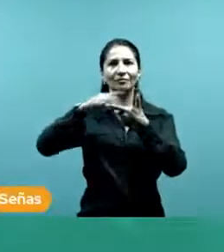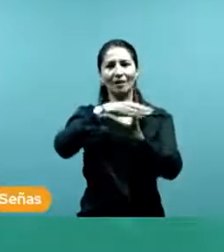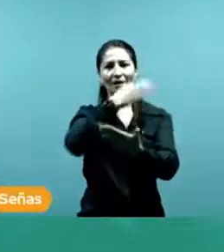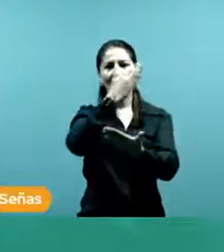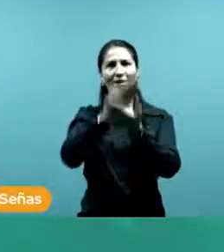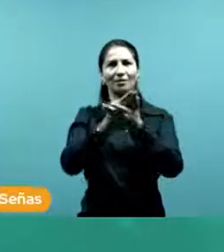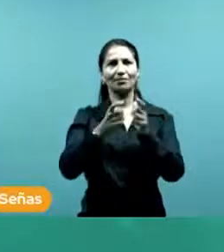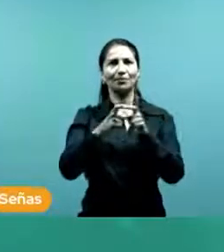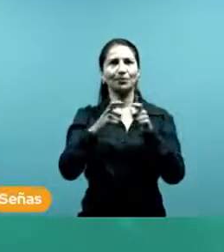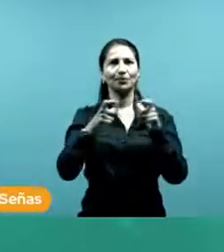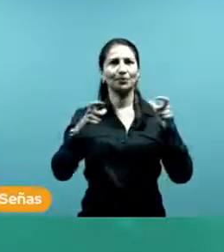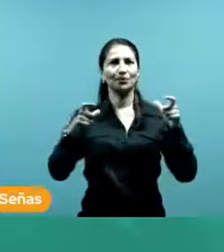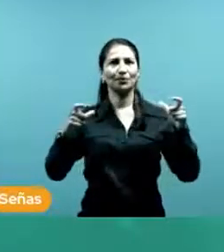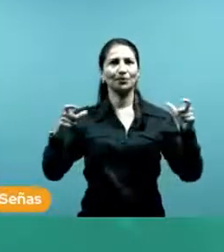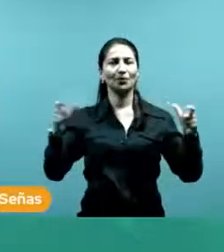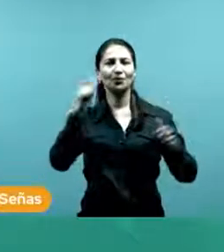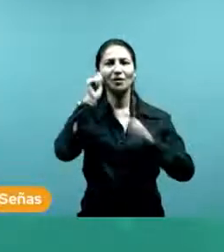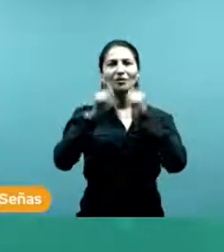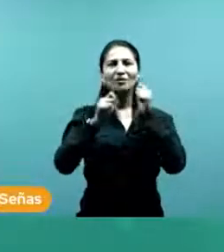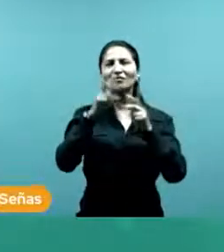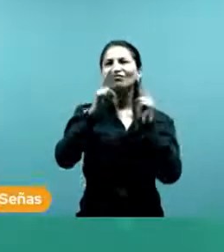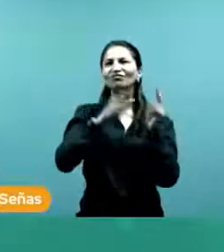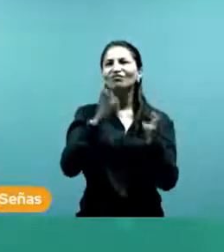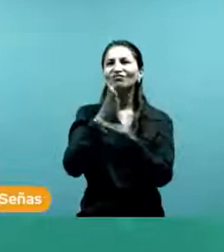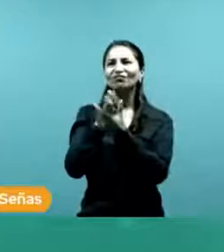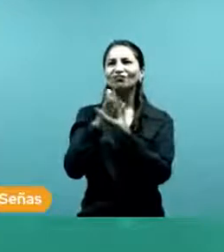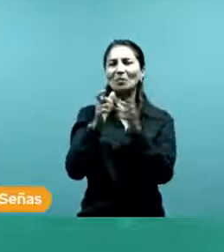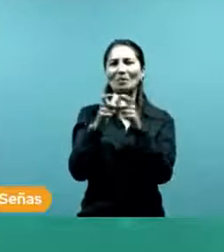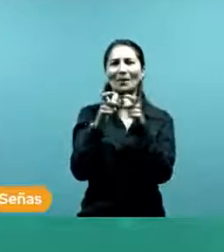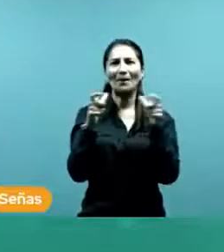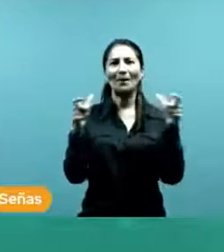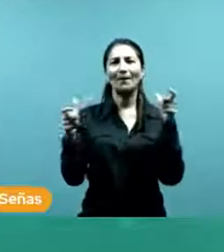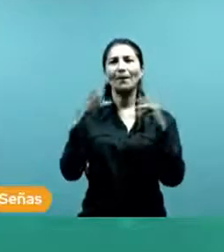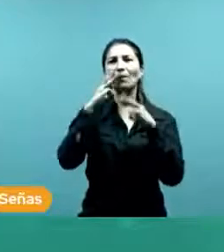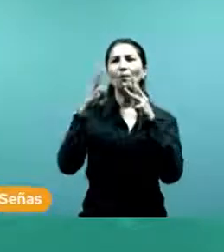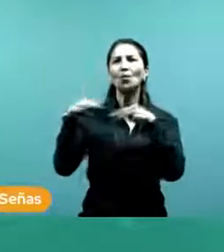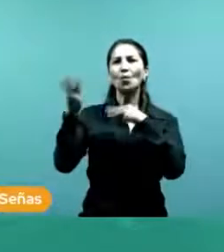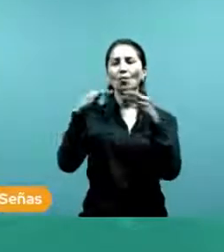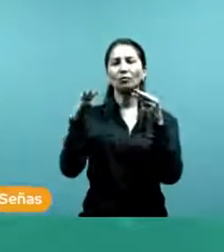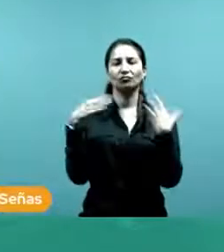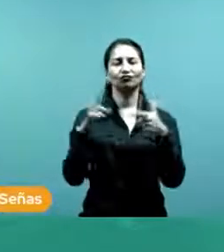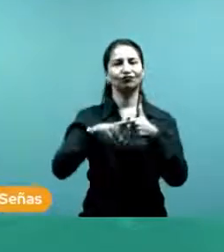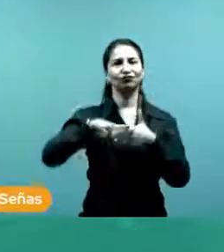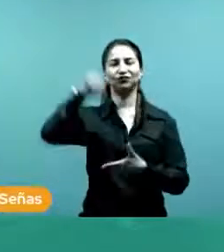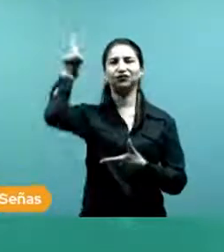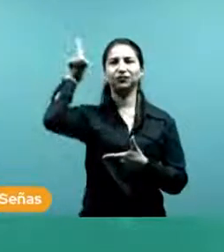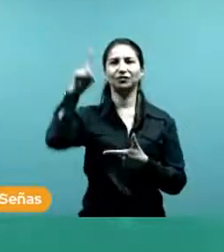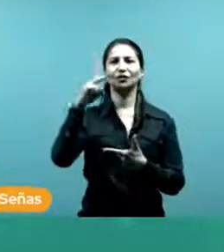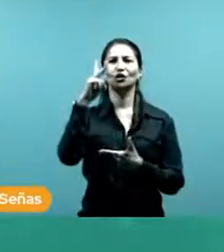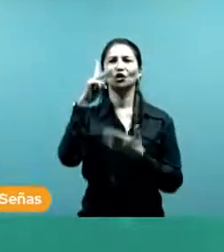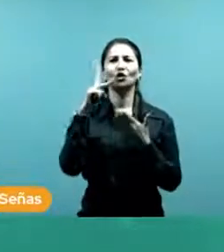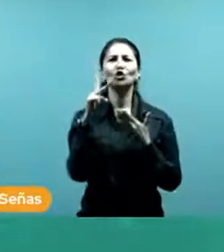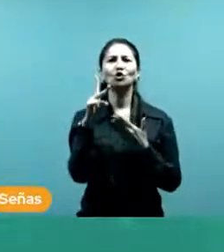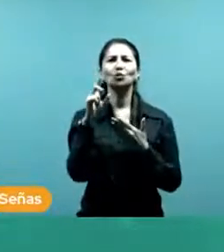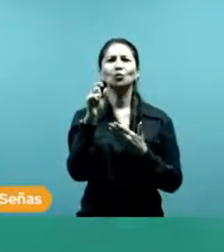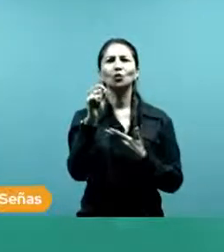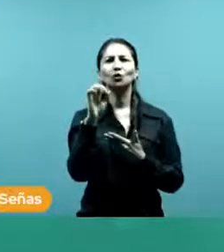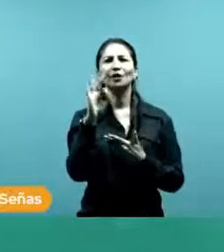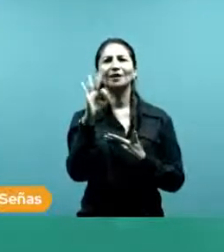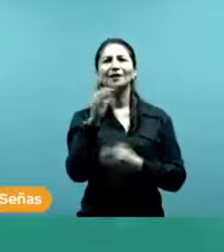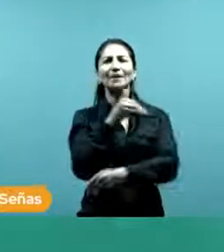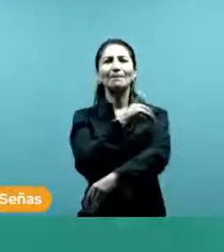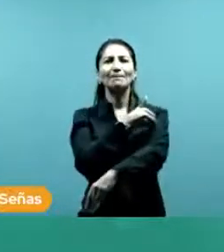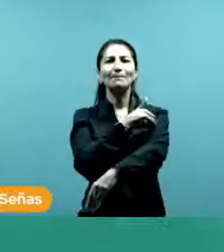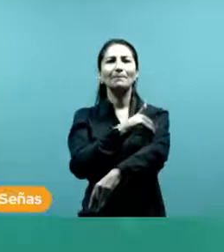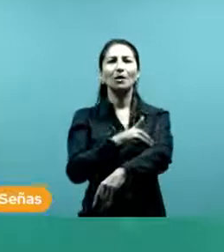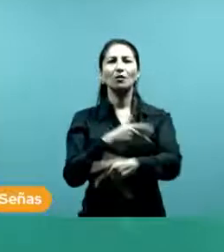then the record number of 2.3 million people in 2019. Tenemos and el of número course, record what you can see later is COVID. Millones de